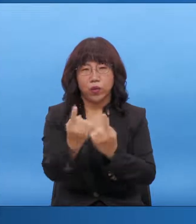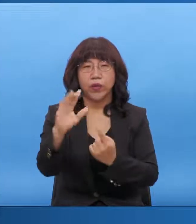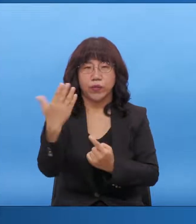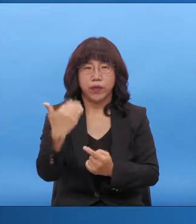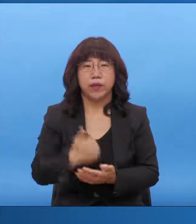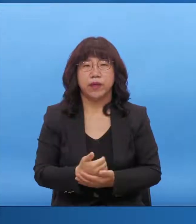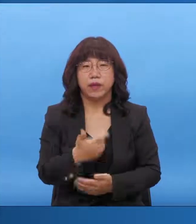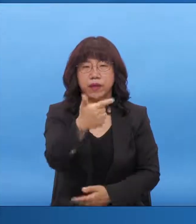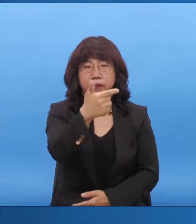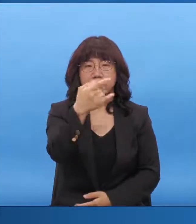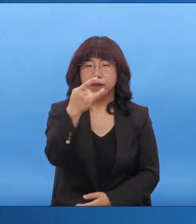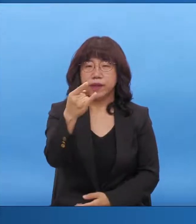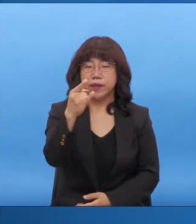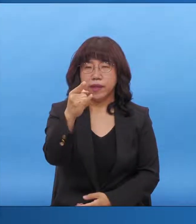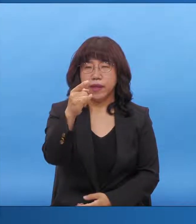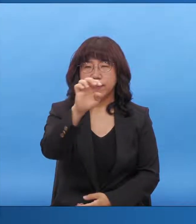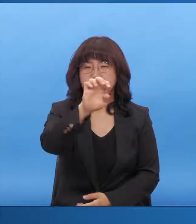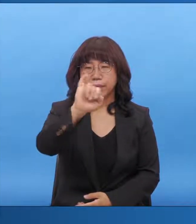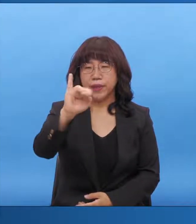And we call this the Nephilim age.